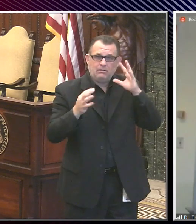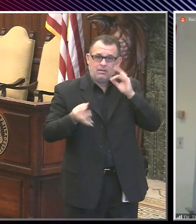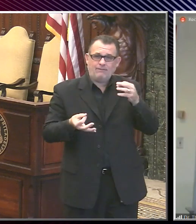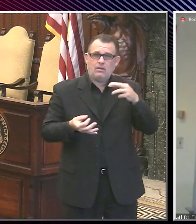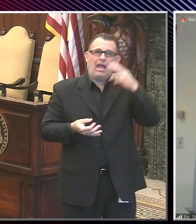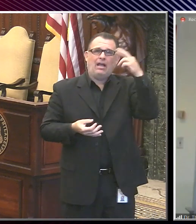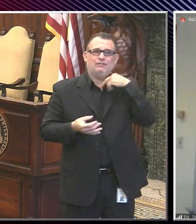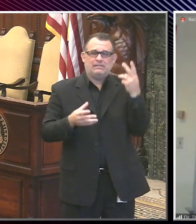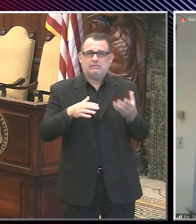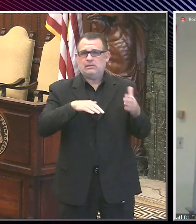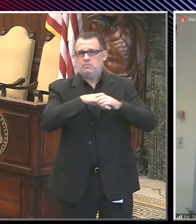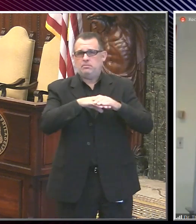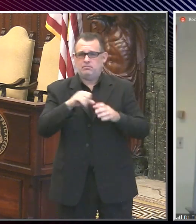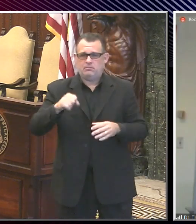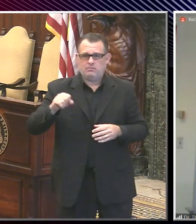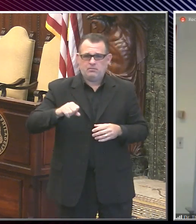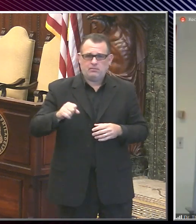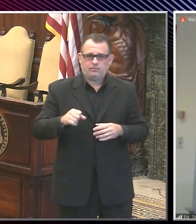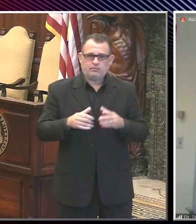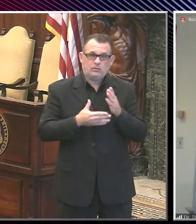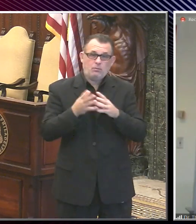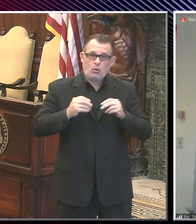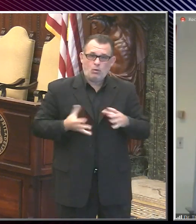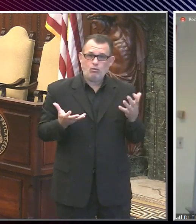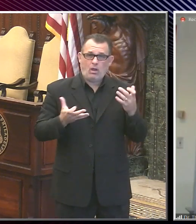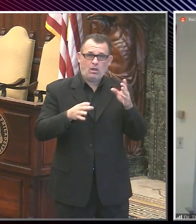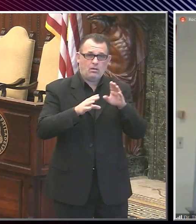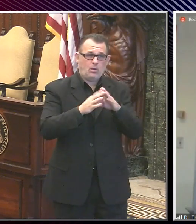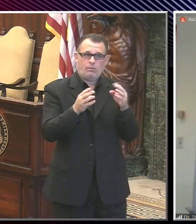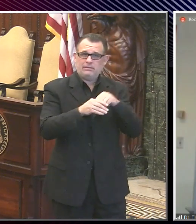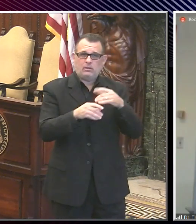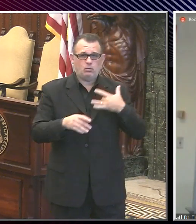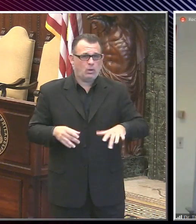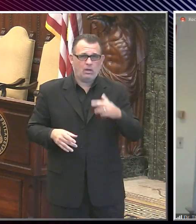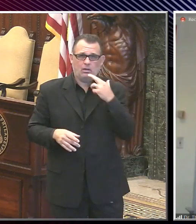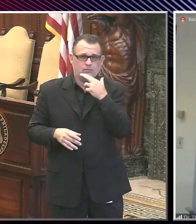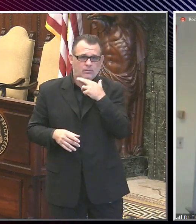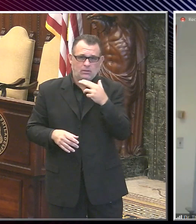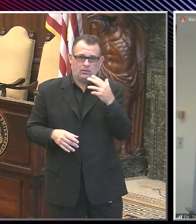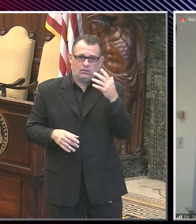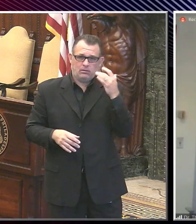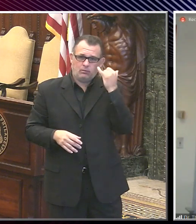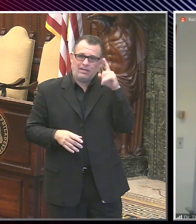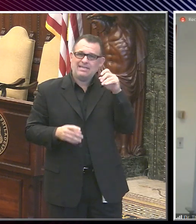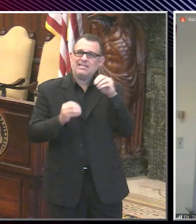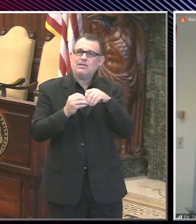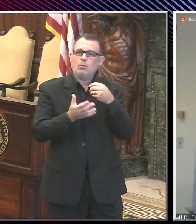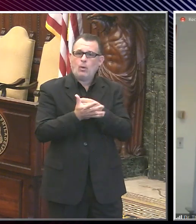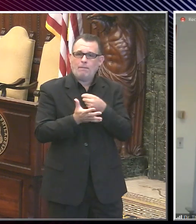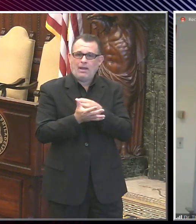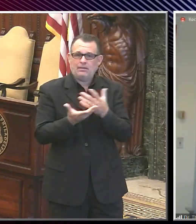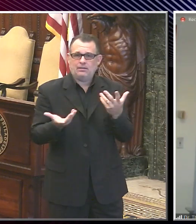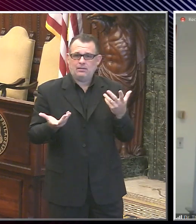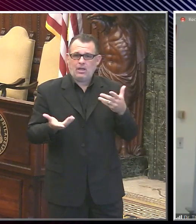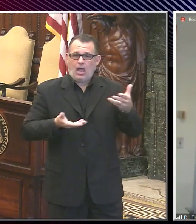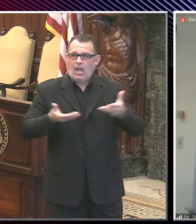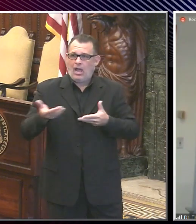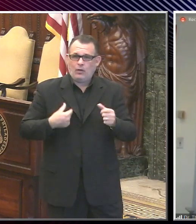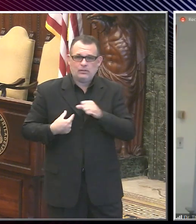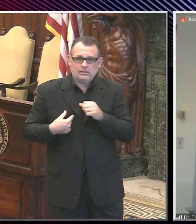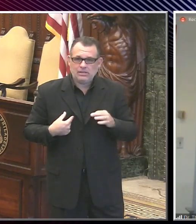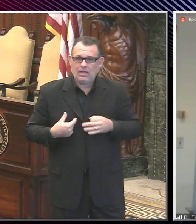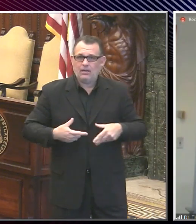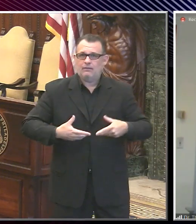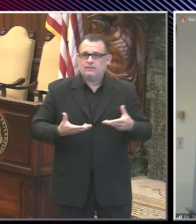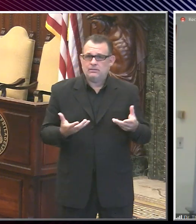some restaurant owners really want to open because they need to bring in, income and employ their staff. Other restaurant owners decide